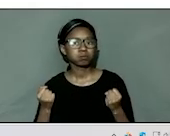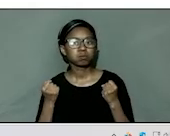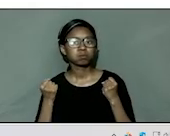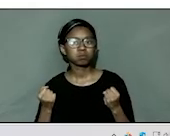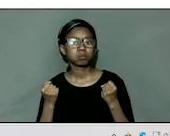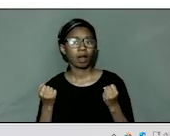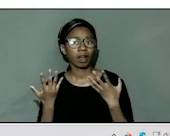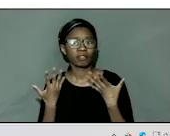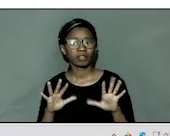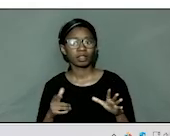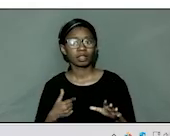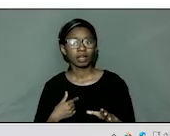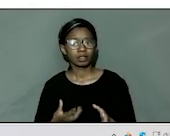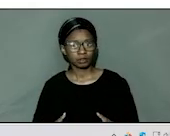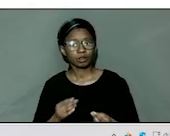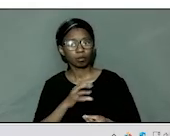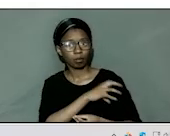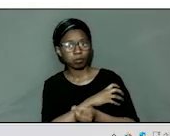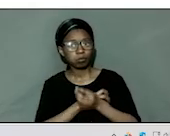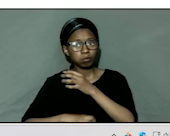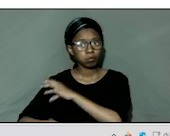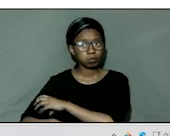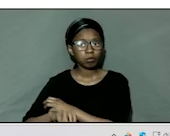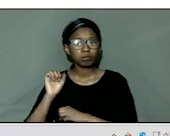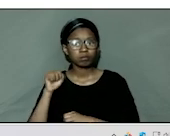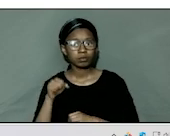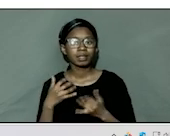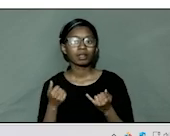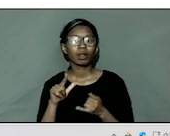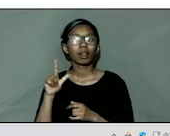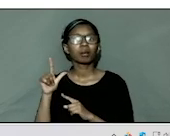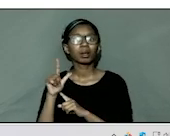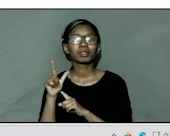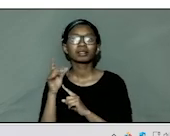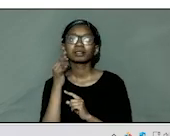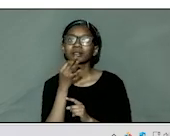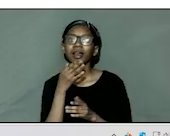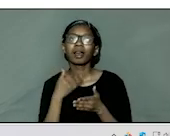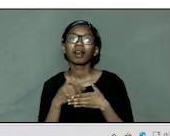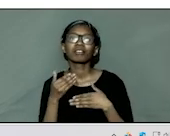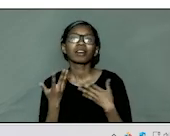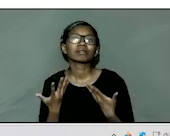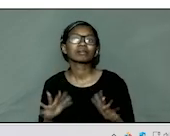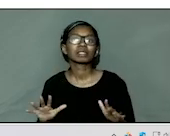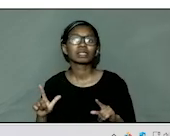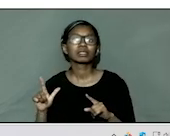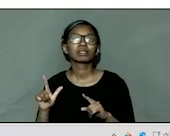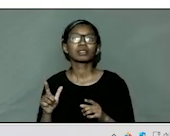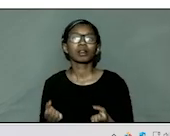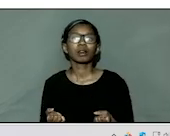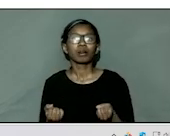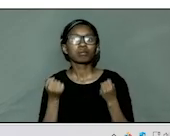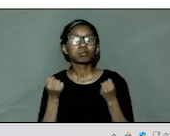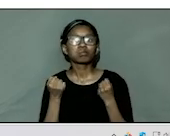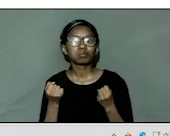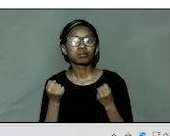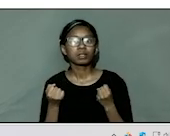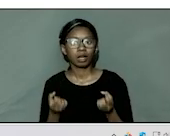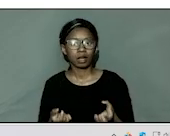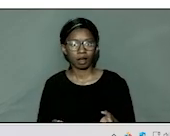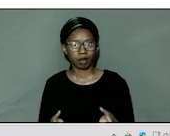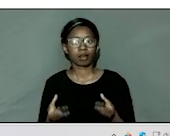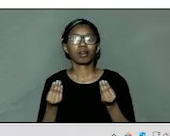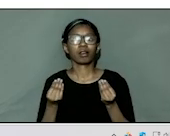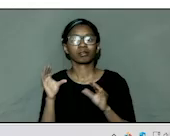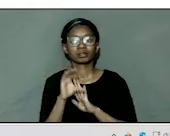would acquire those characteristics again. So Lamarck is saying, after I acquire those characteristics, I am going to pass them